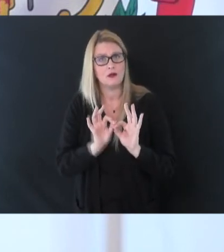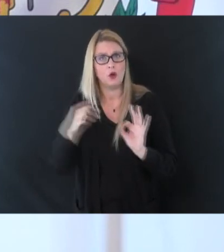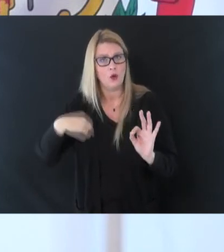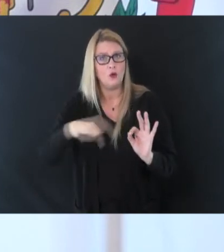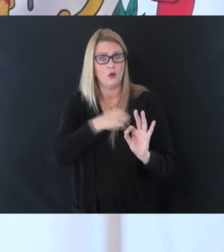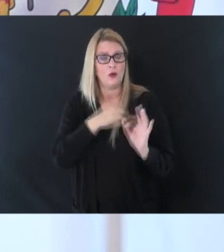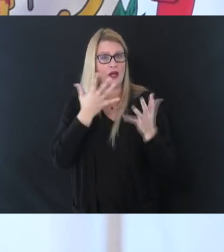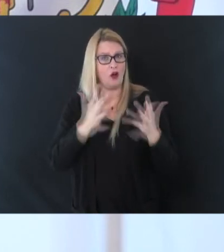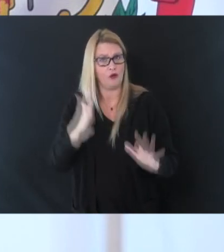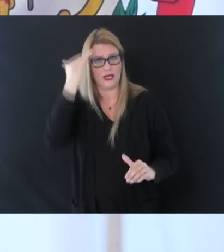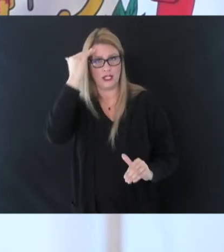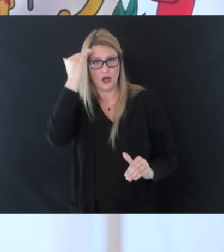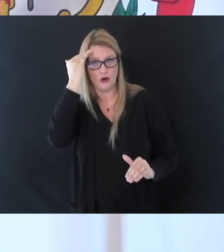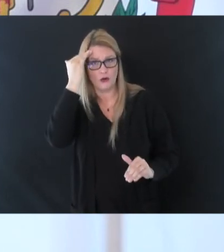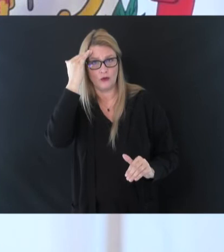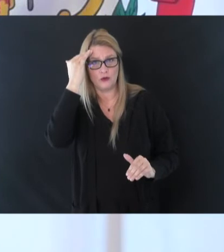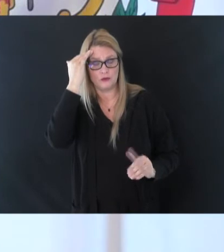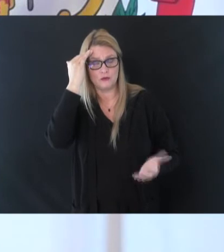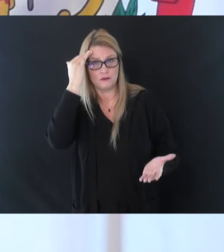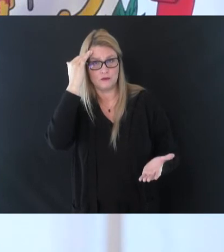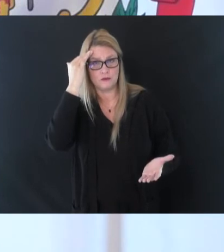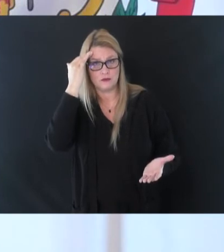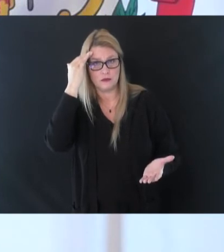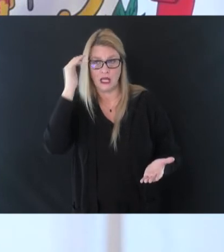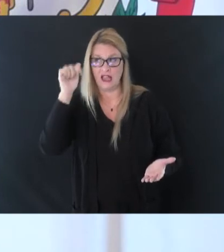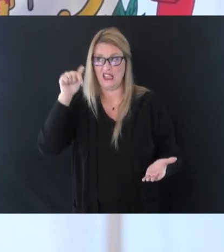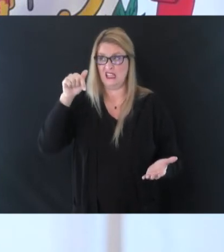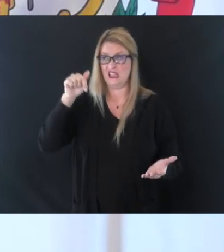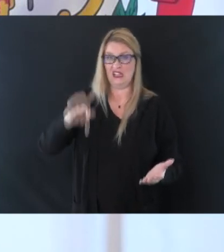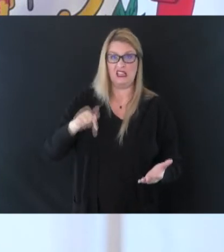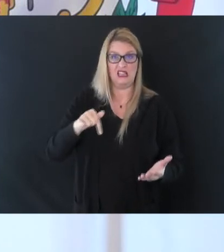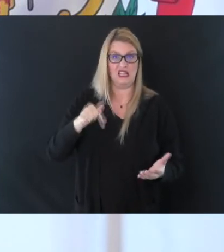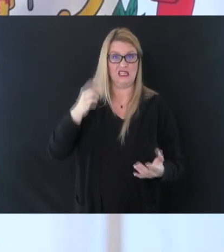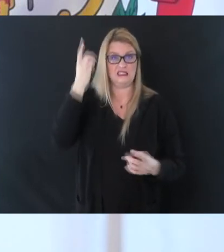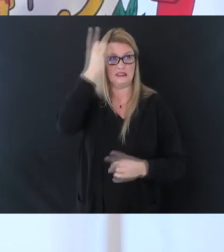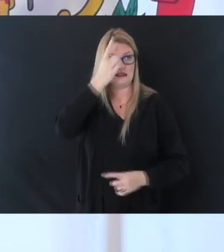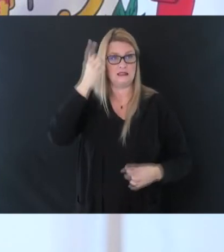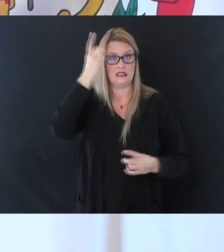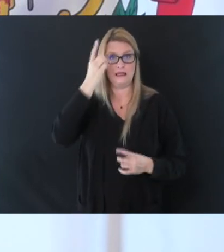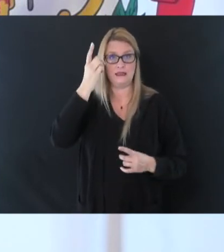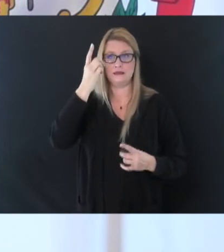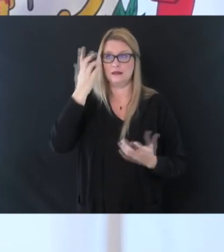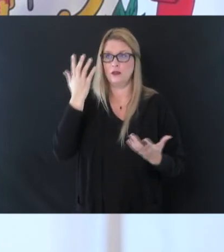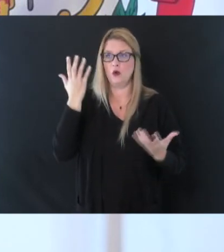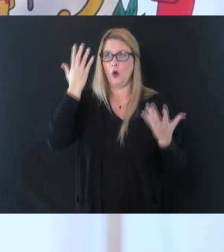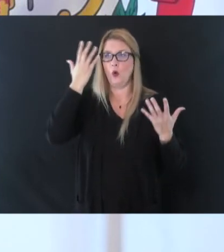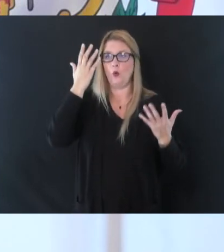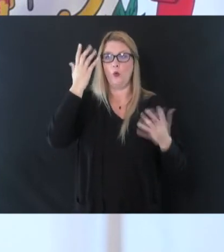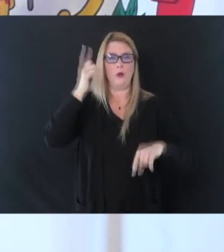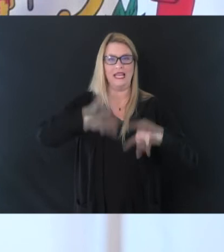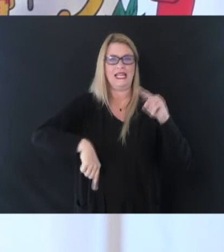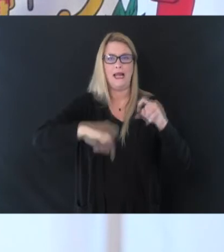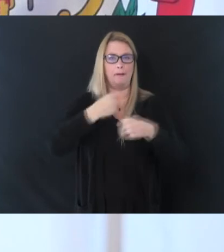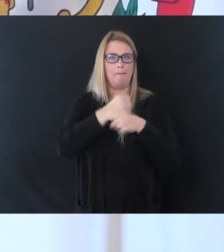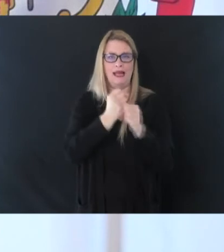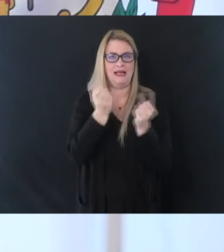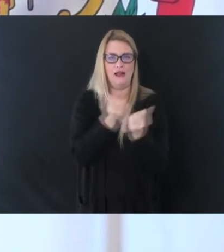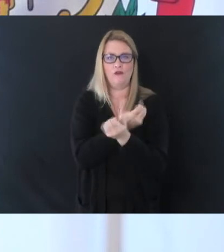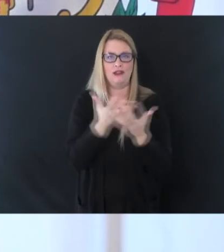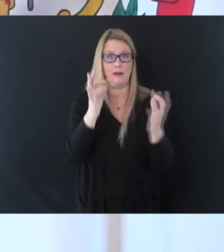all know that this thing, we can't be absolute. We can't make it perfect. We know